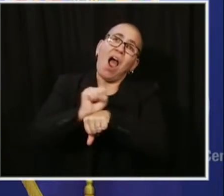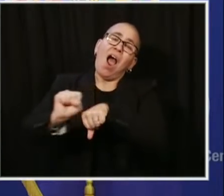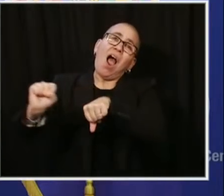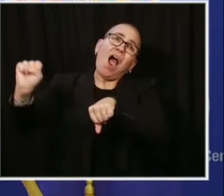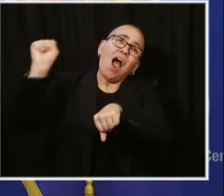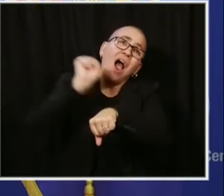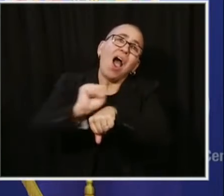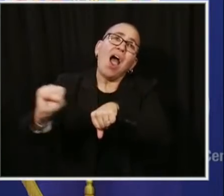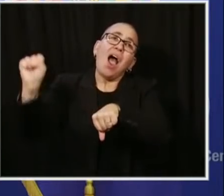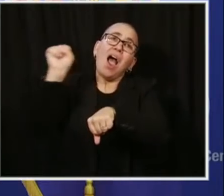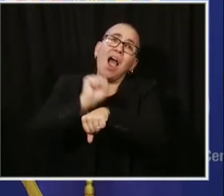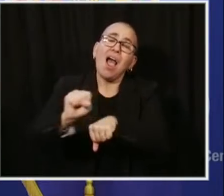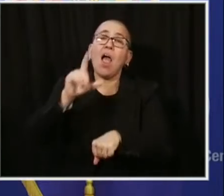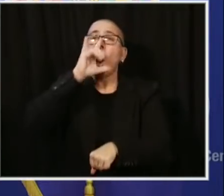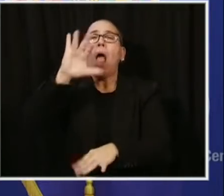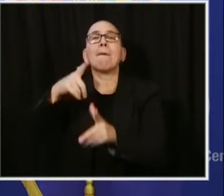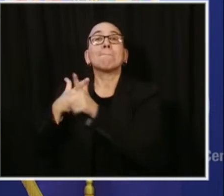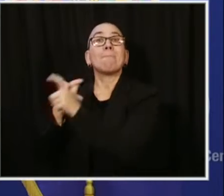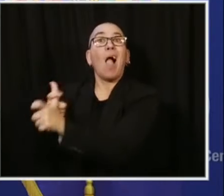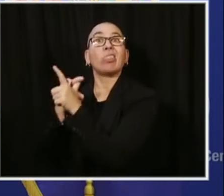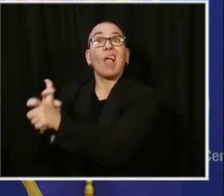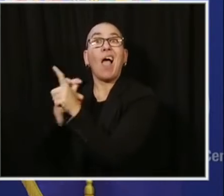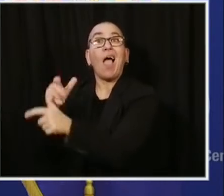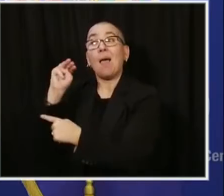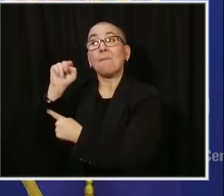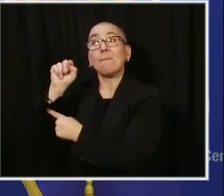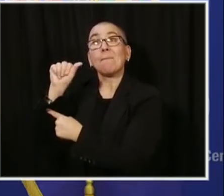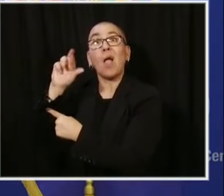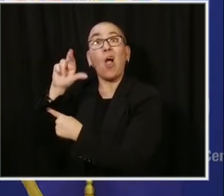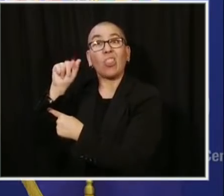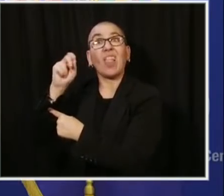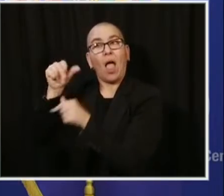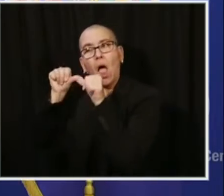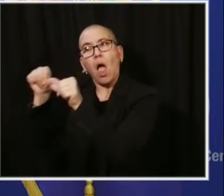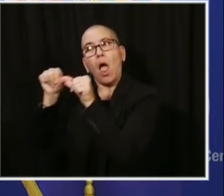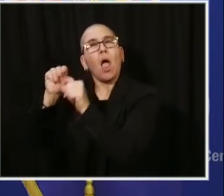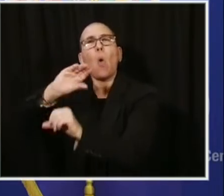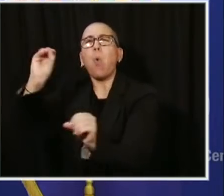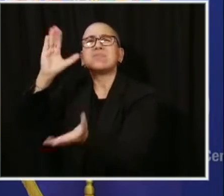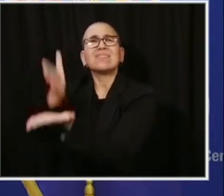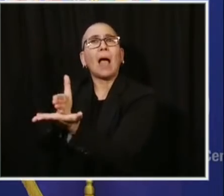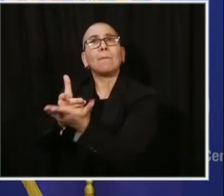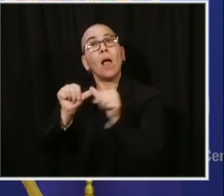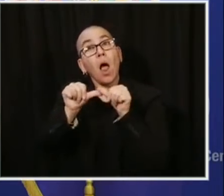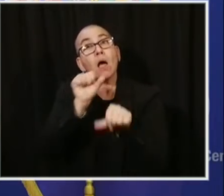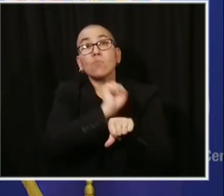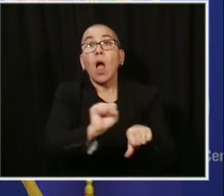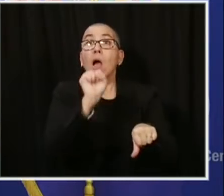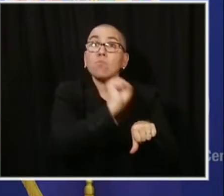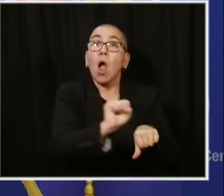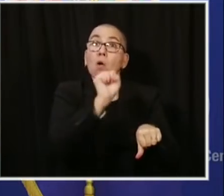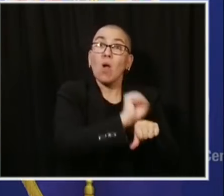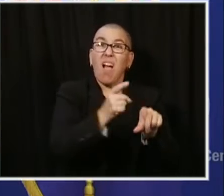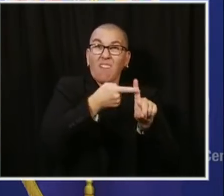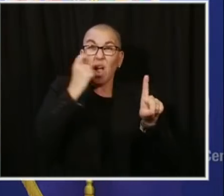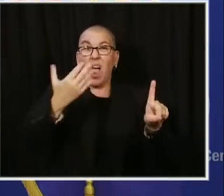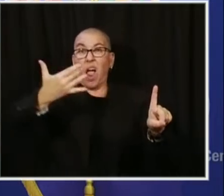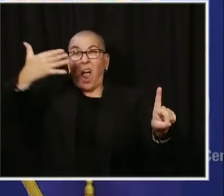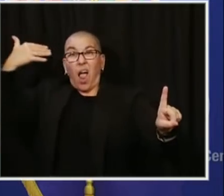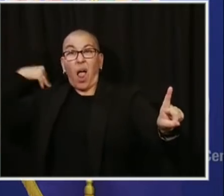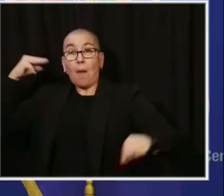we've been struggling with throughout this crisis since back in March and even before that, such as January when we first started to put our plans in